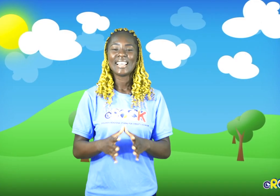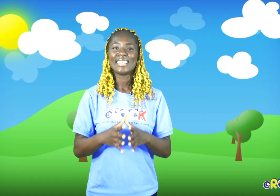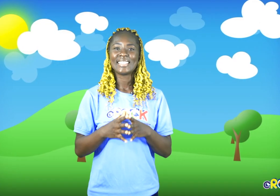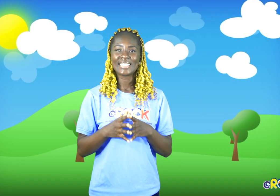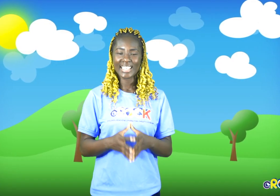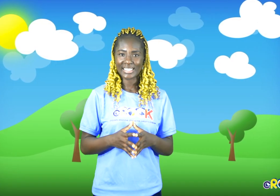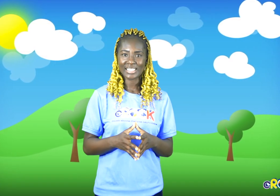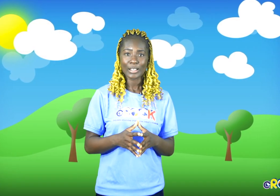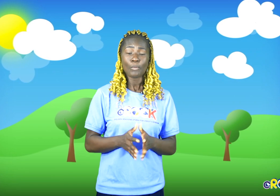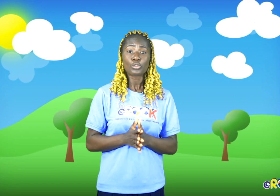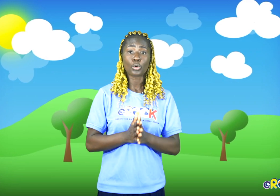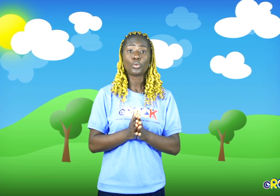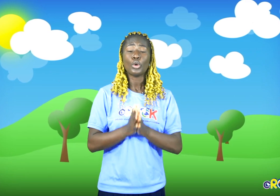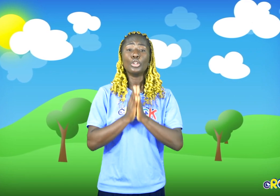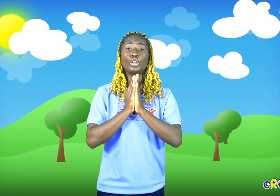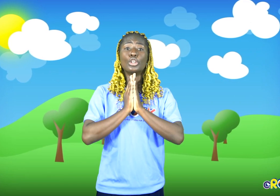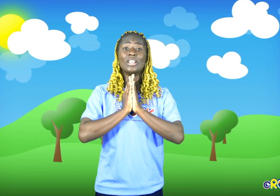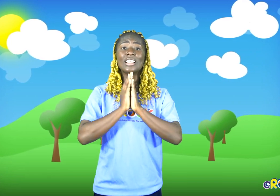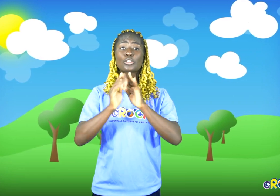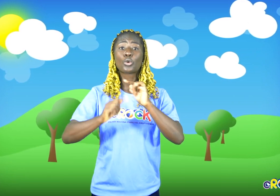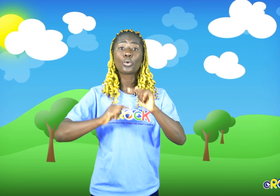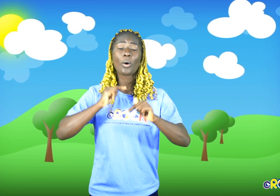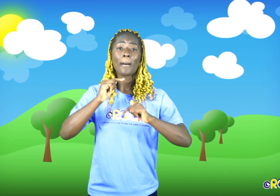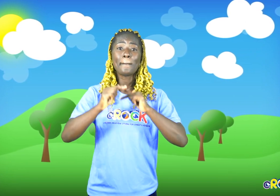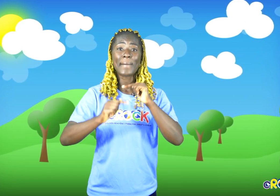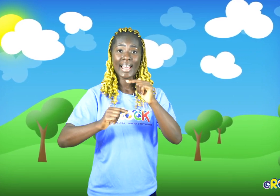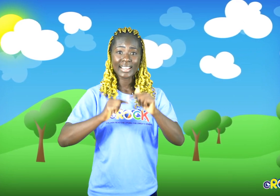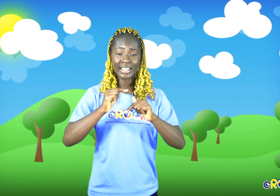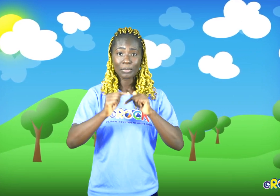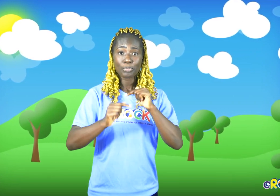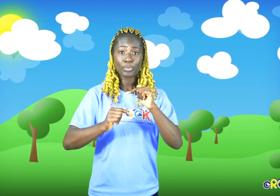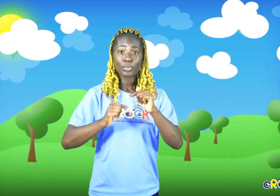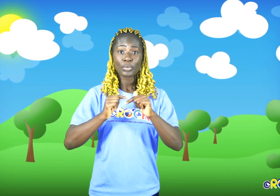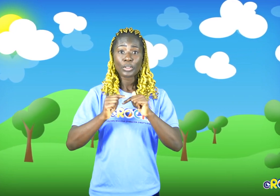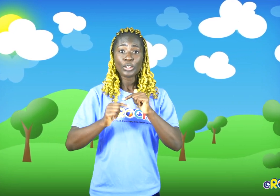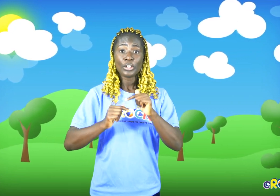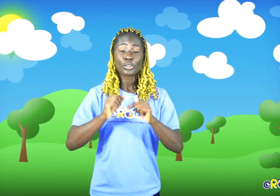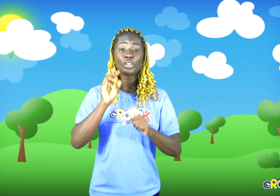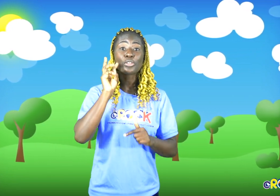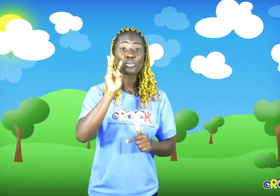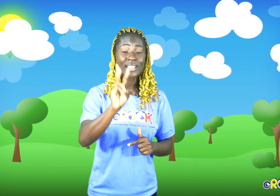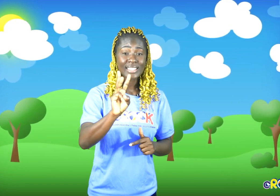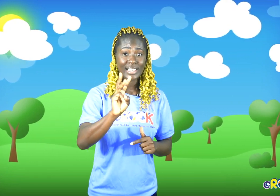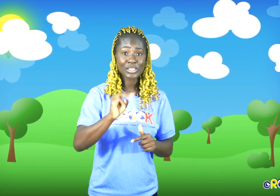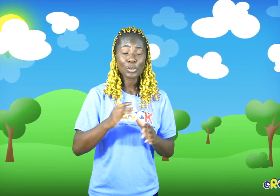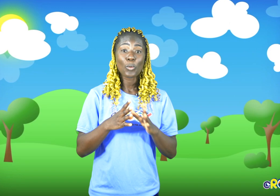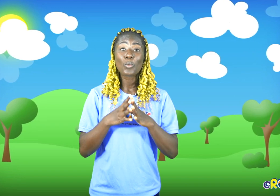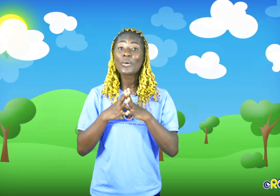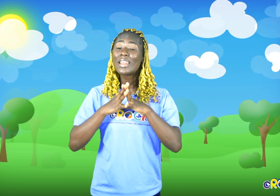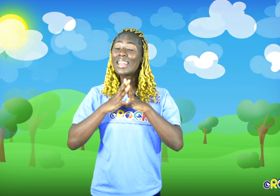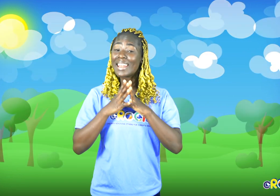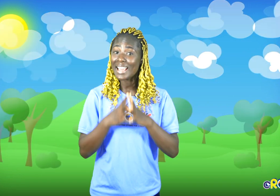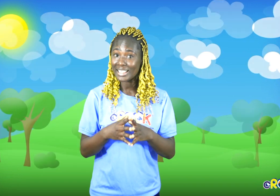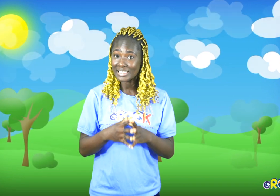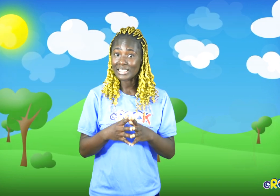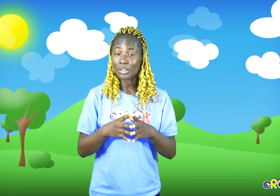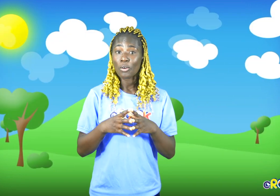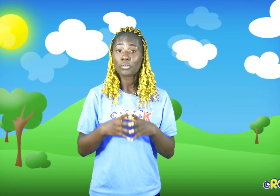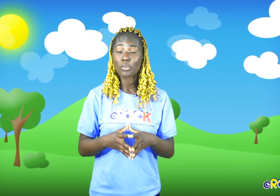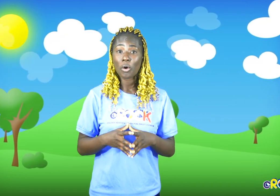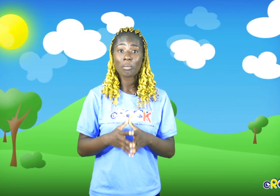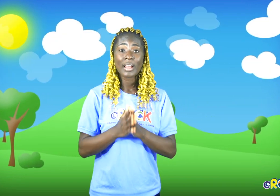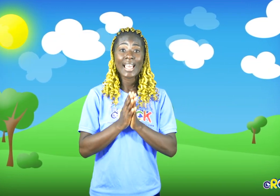everything. Yes. So, let's go back to the three things we